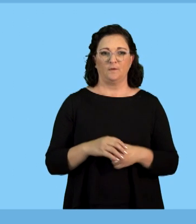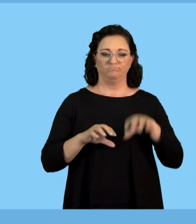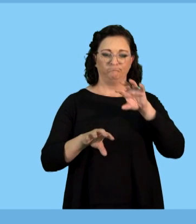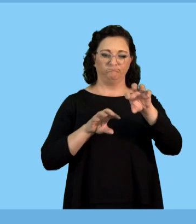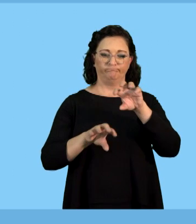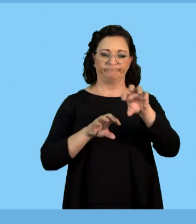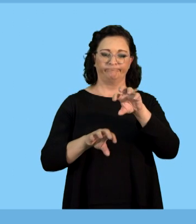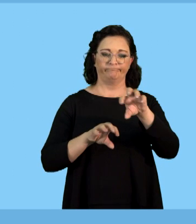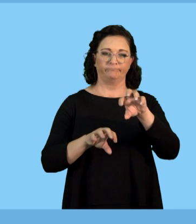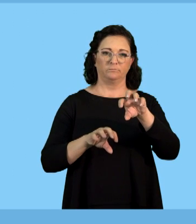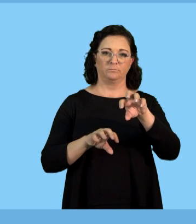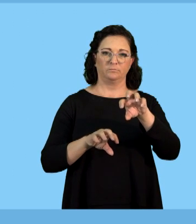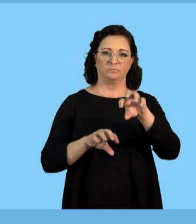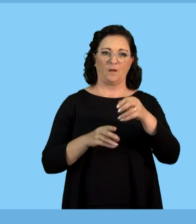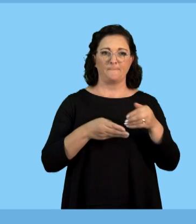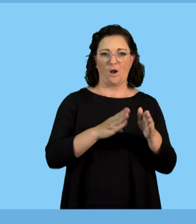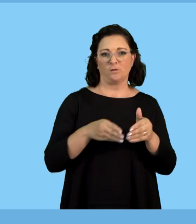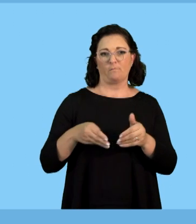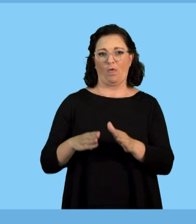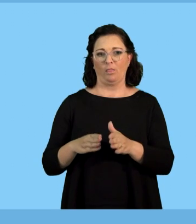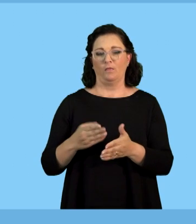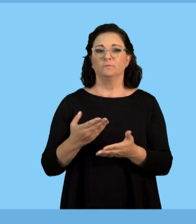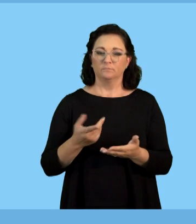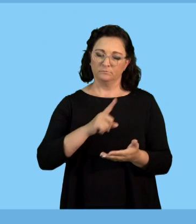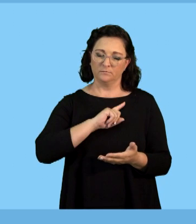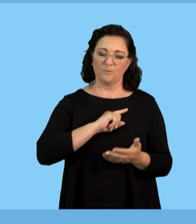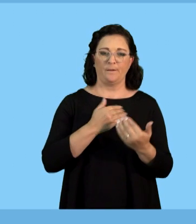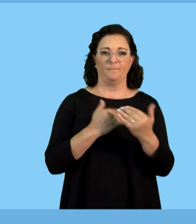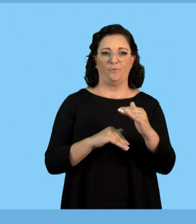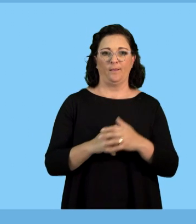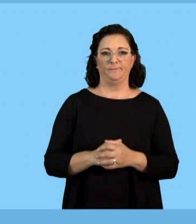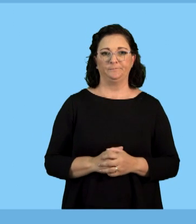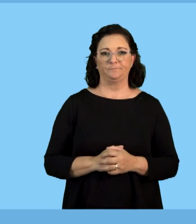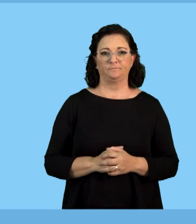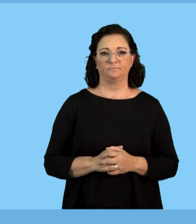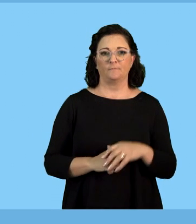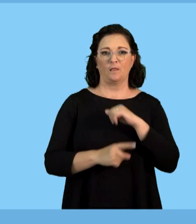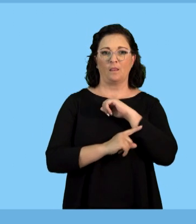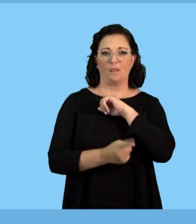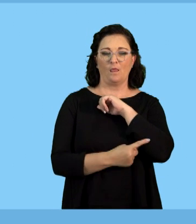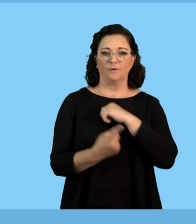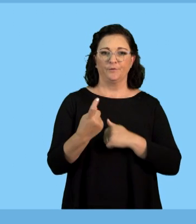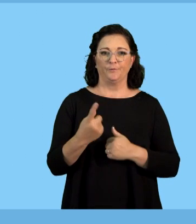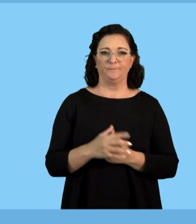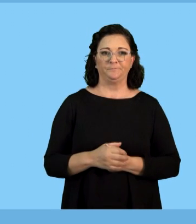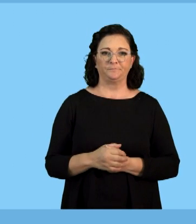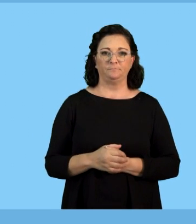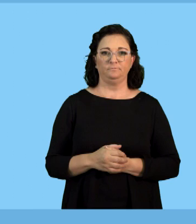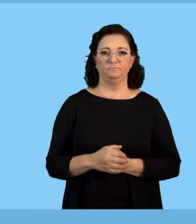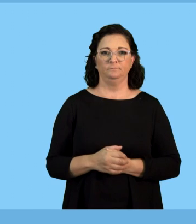So because of that, because there's more than one path to follow, this is also in parallel. Now the last